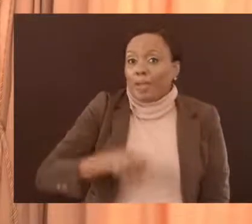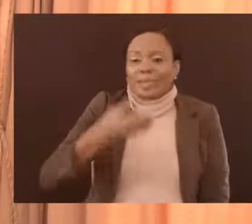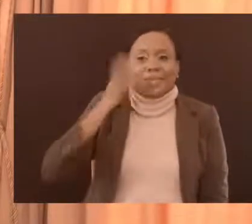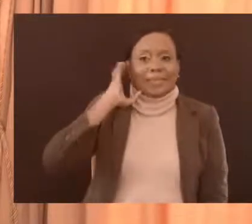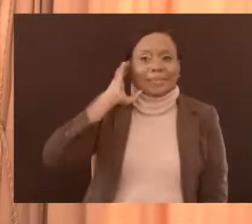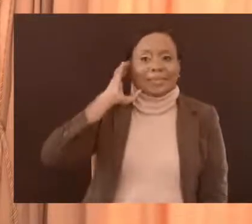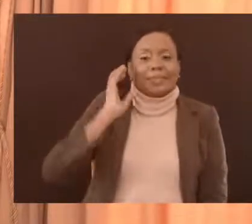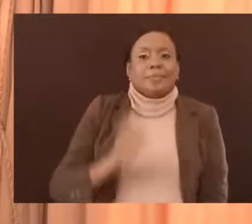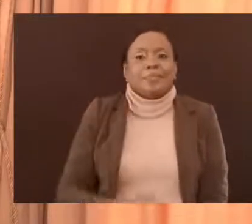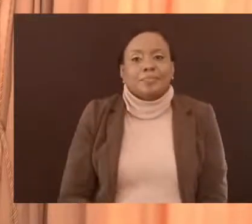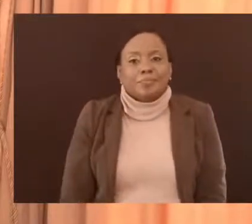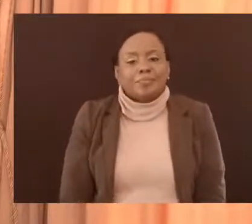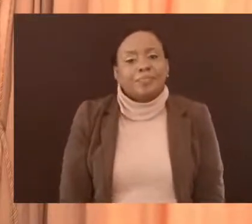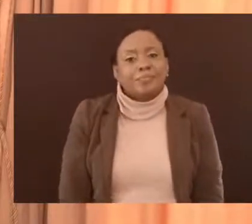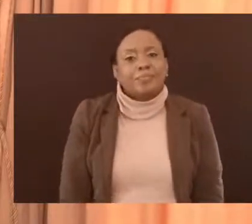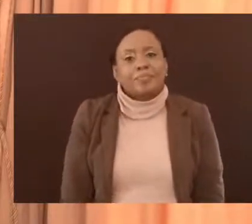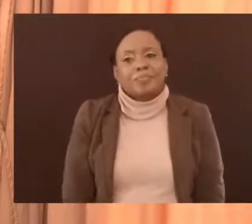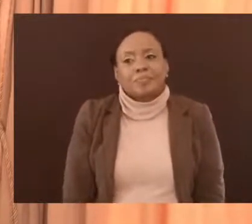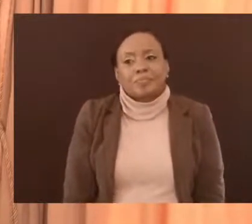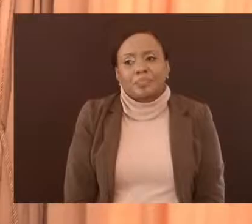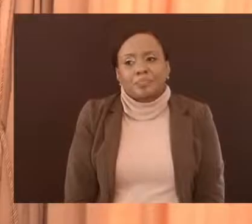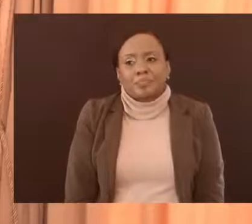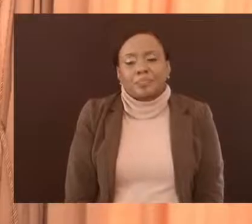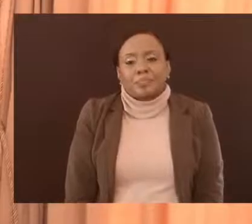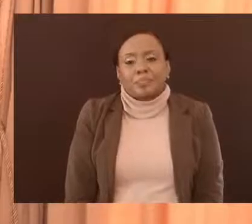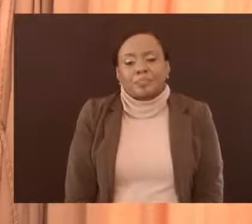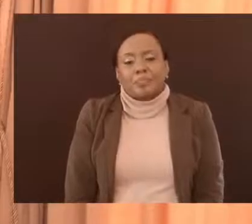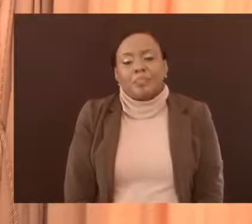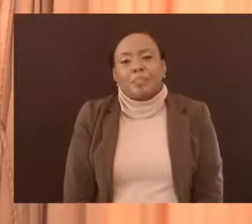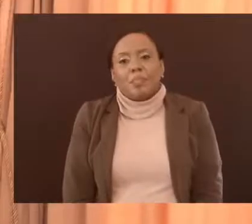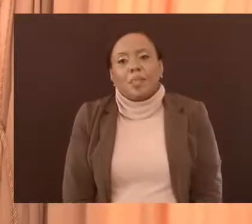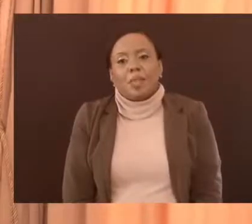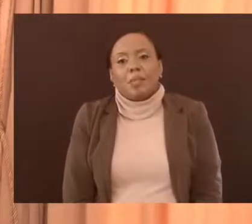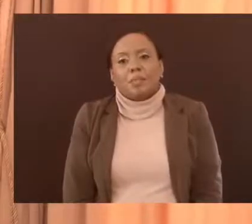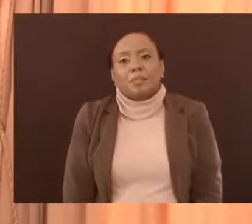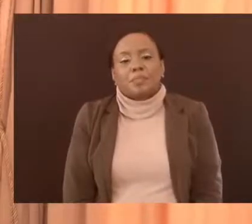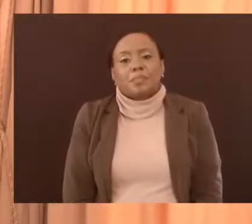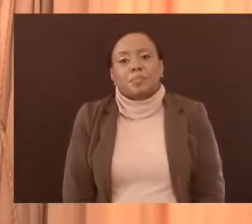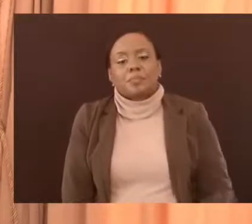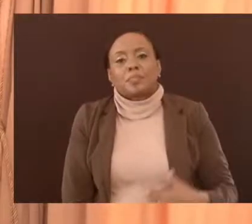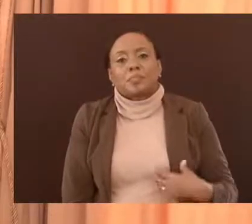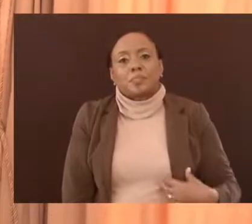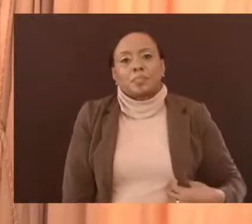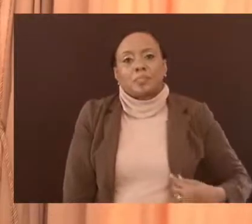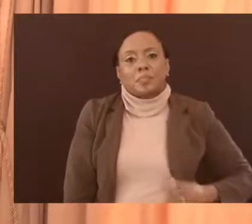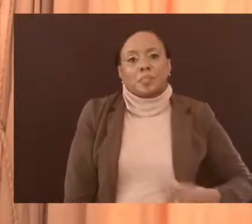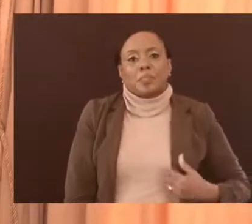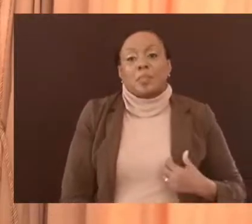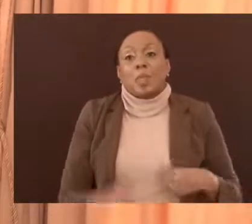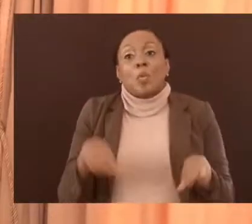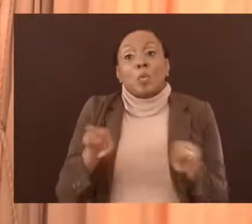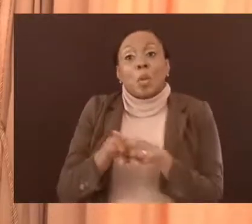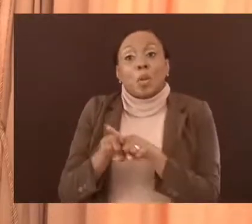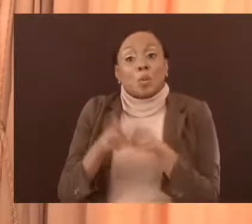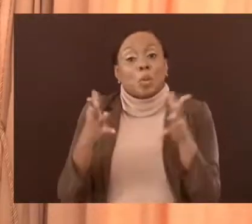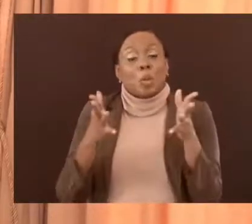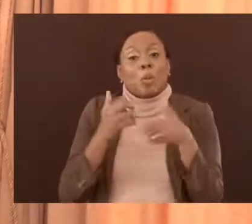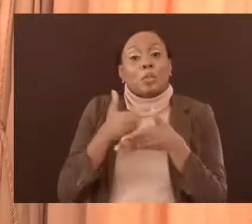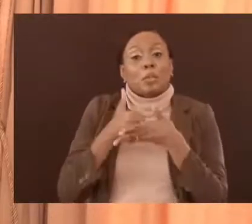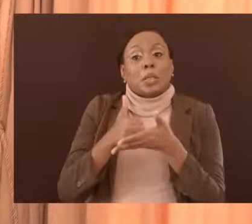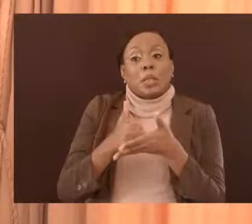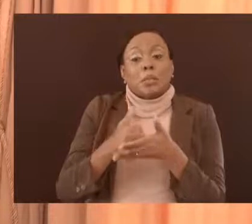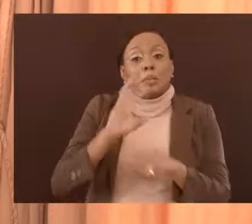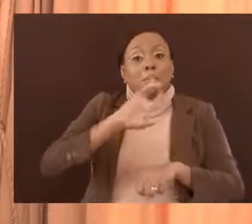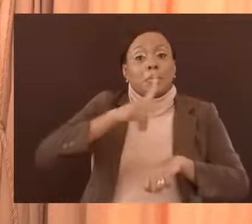addition to catering to the students, we also want to cater to the principals and teachers.